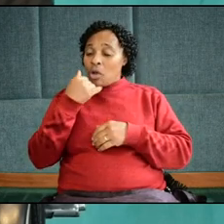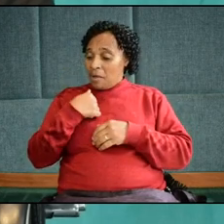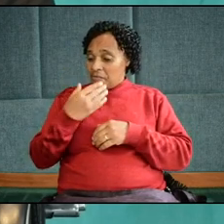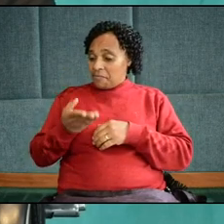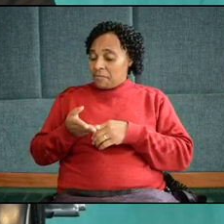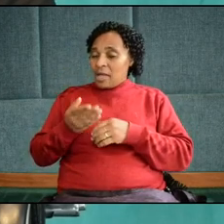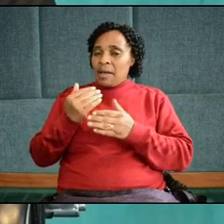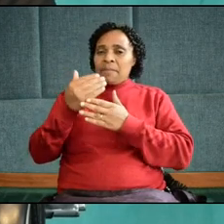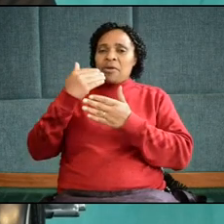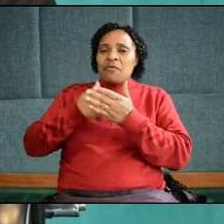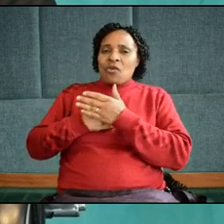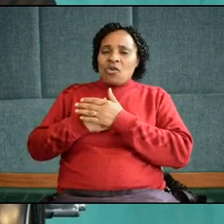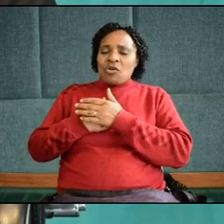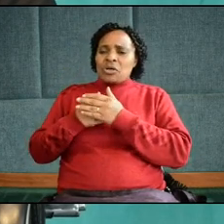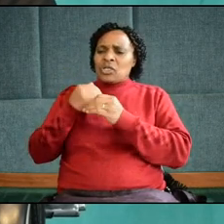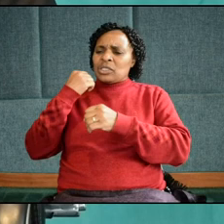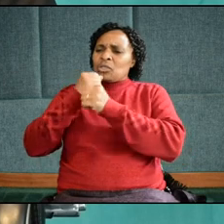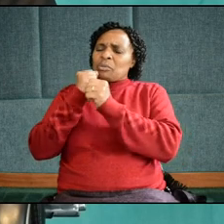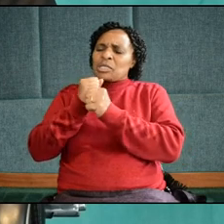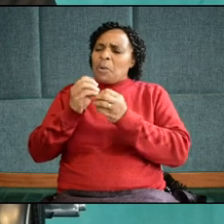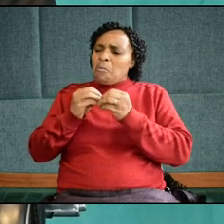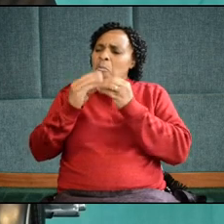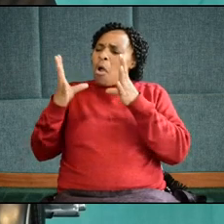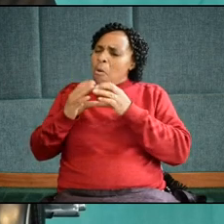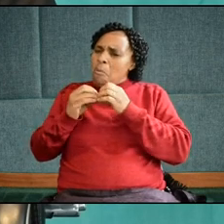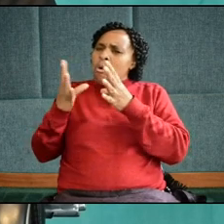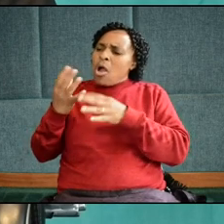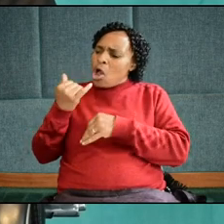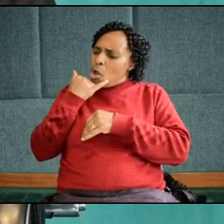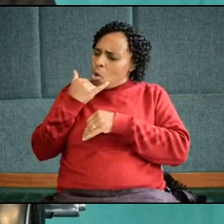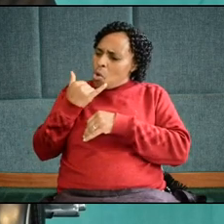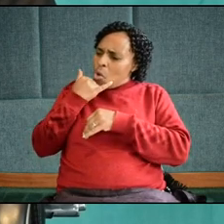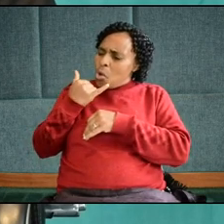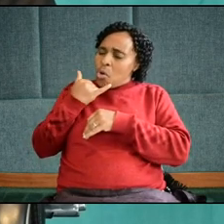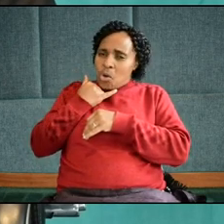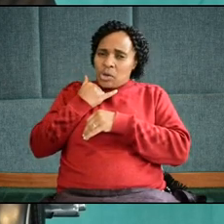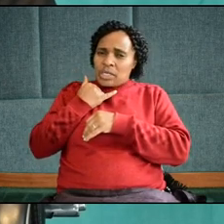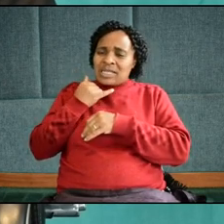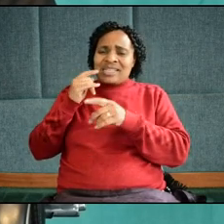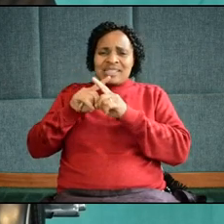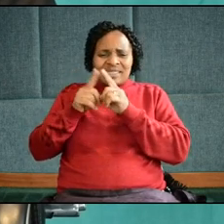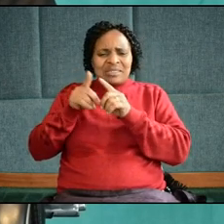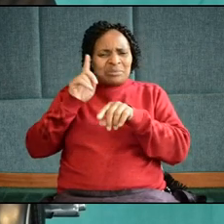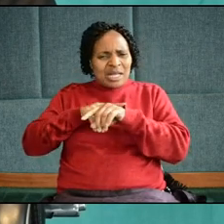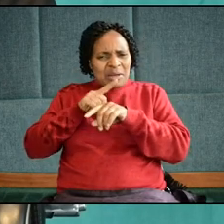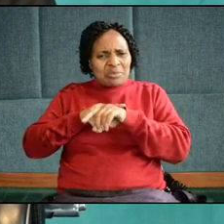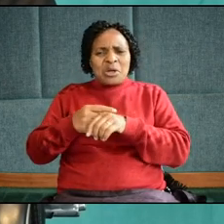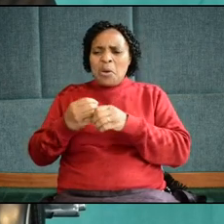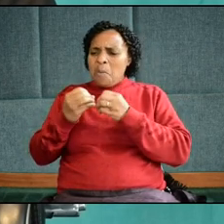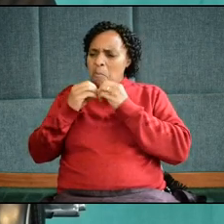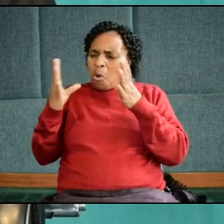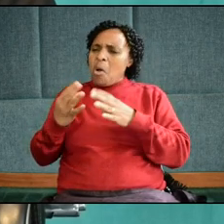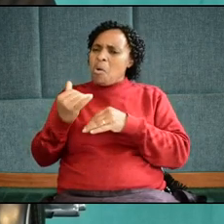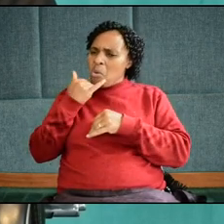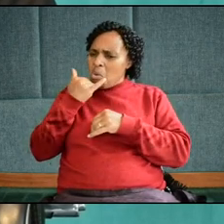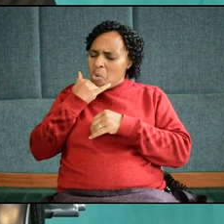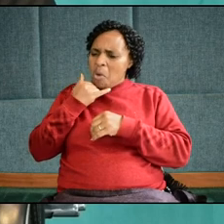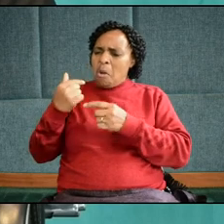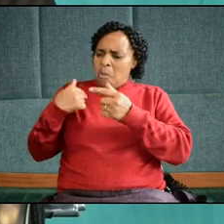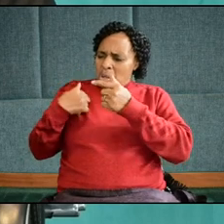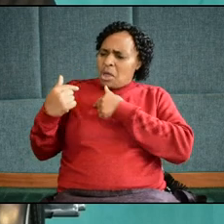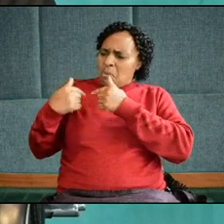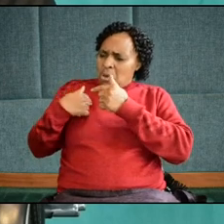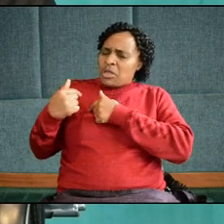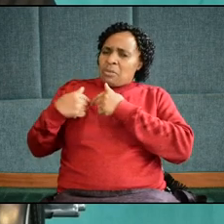Before long, he committed more and more crimes, and more he committed, the less it bothered him, the